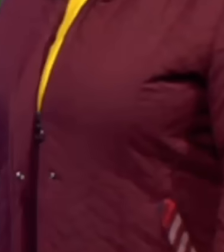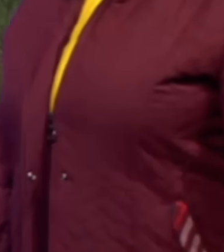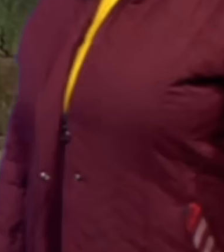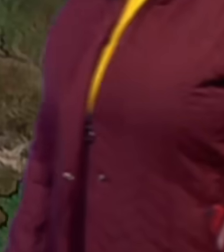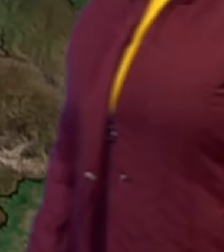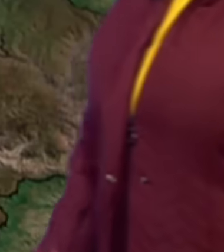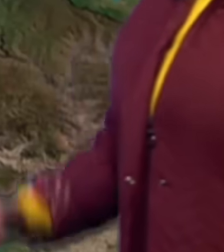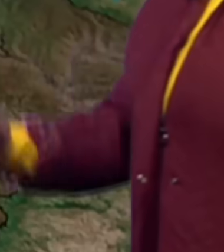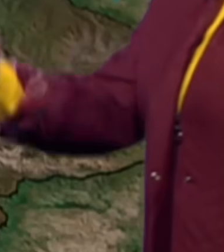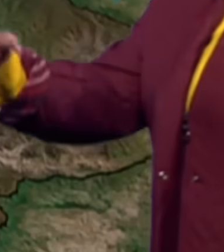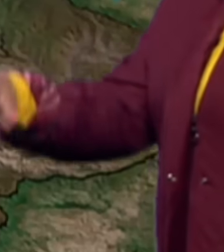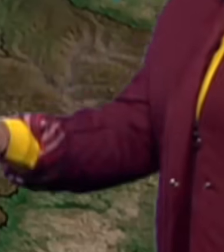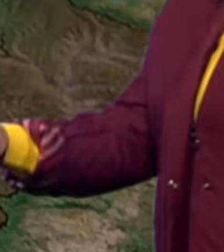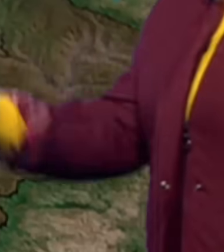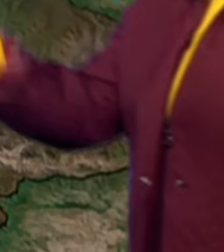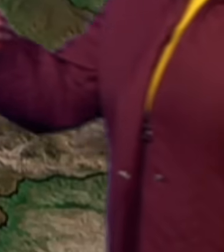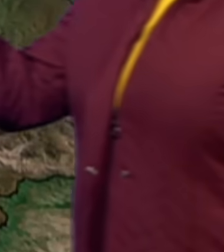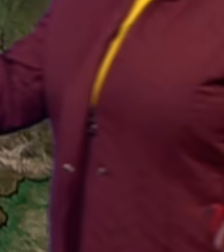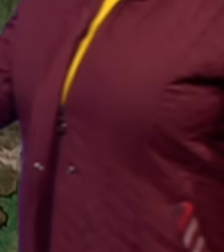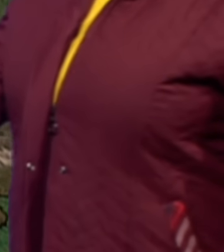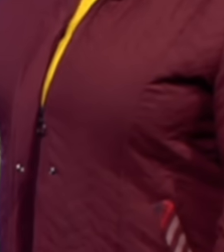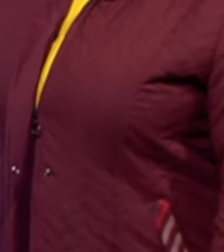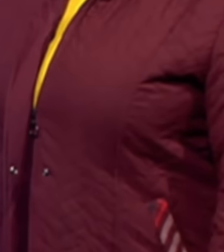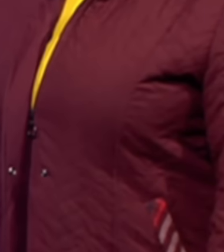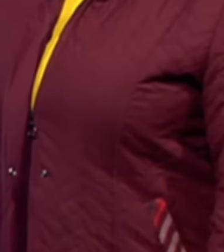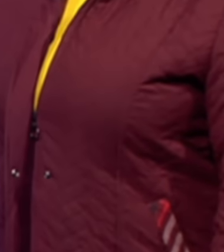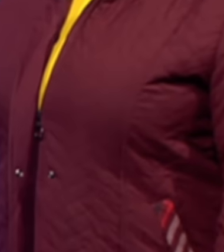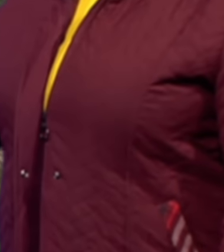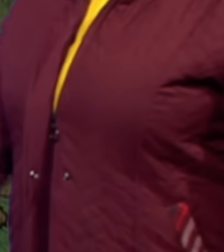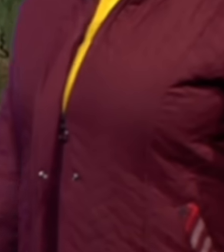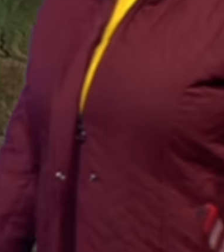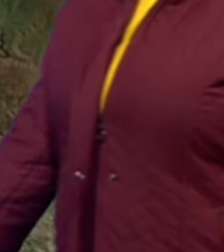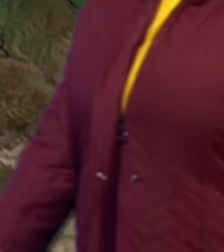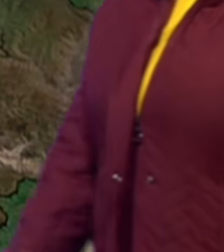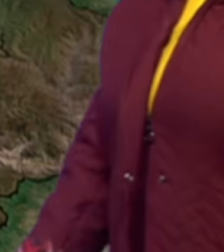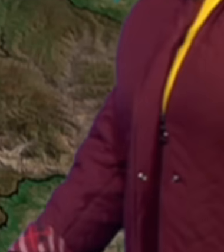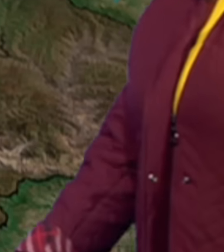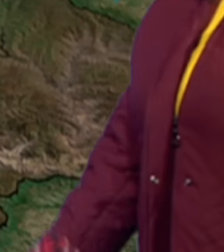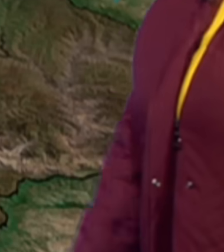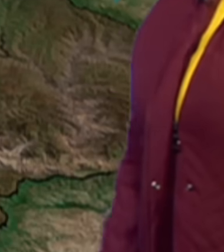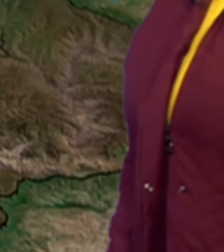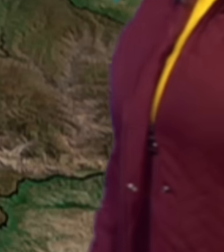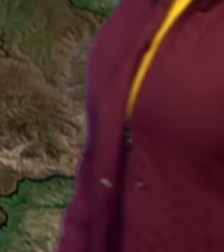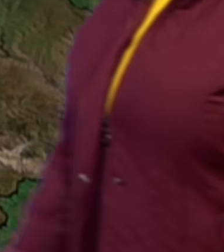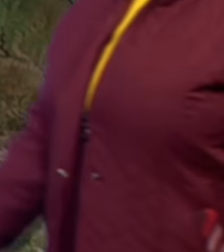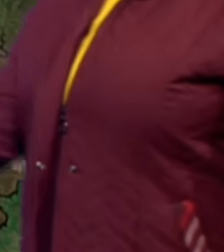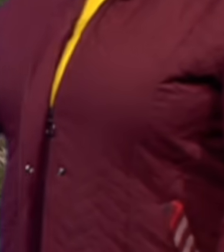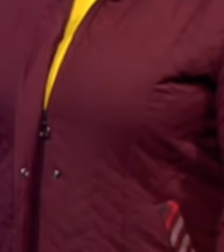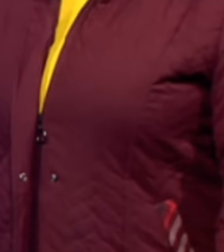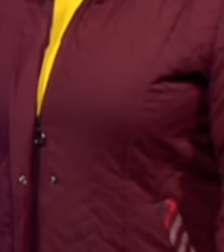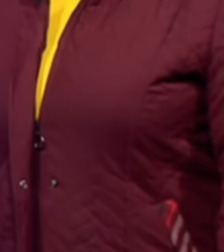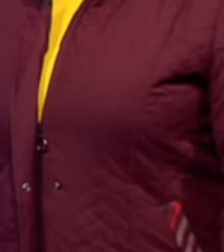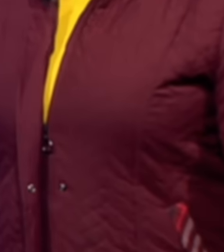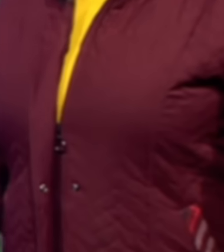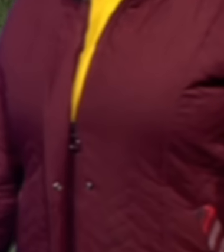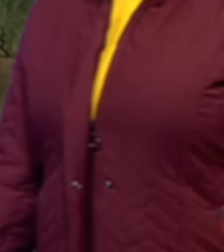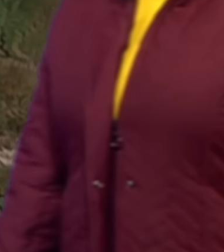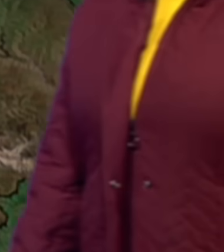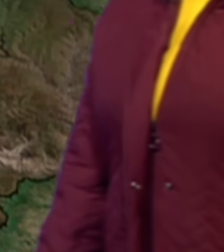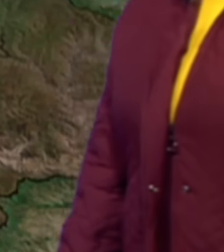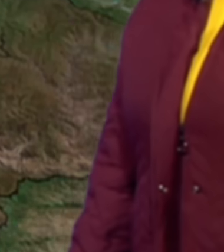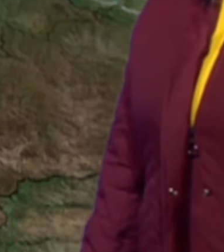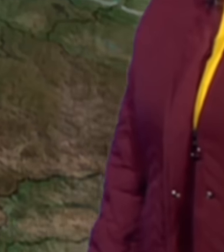go le gona go tla be go ntse go tonya bogareng ba naga re lebelela gona o tla be le ka Sasolburg le gona go tla be go le leng go tonya e le ka meso dikarolong tše dintšhi gona le go